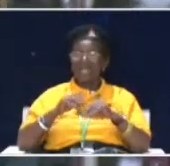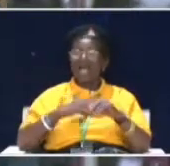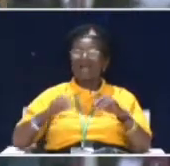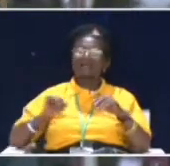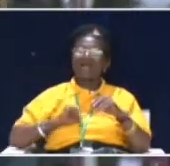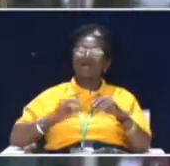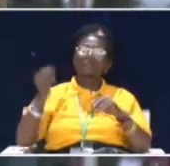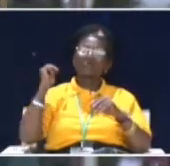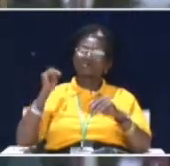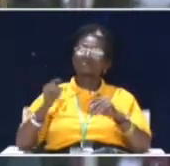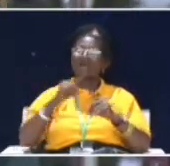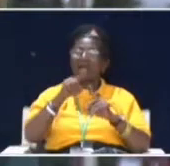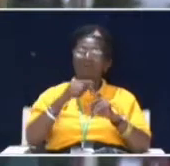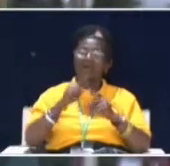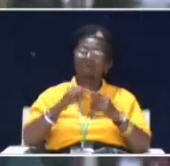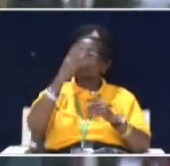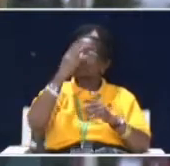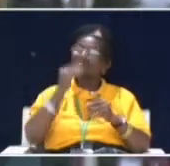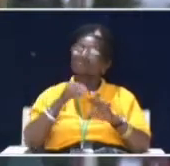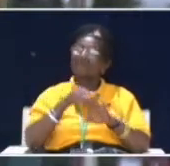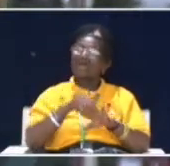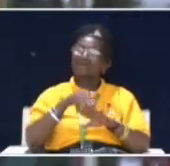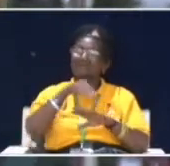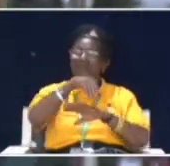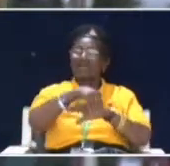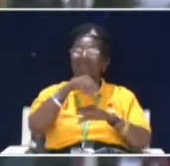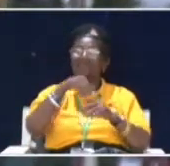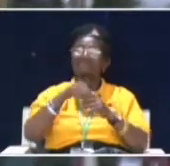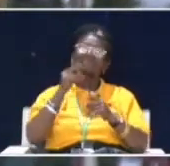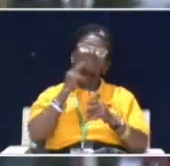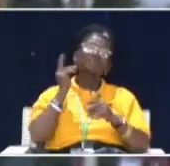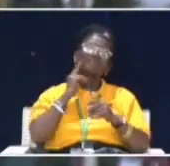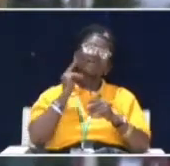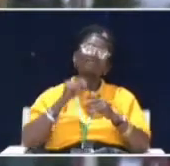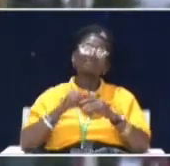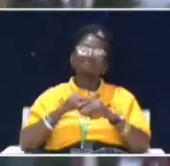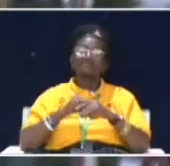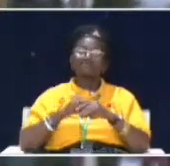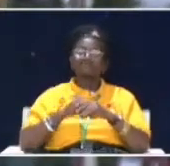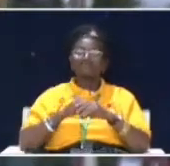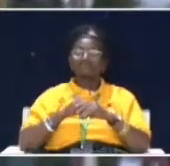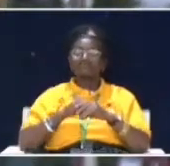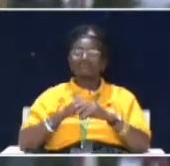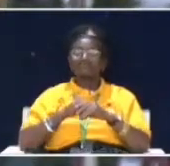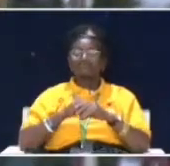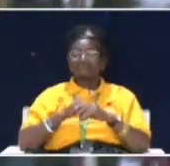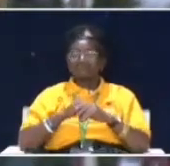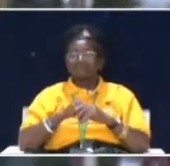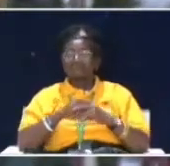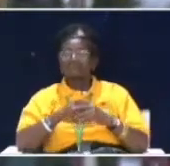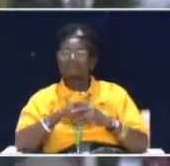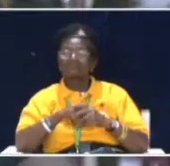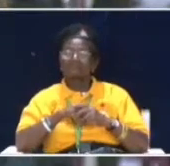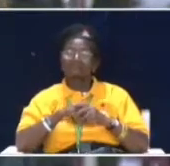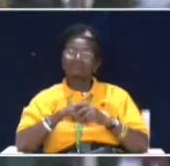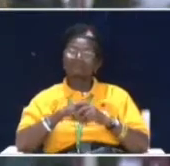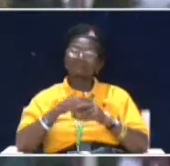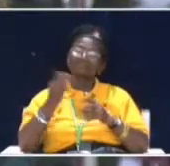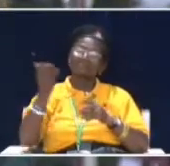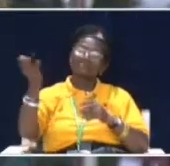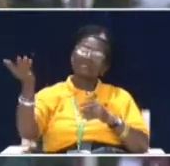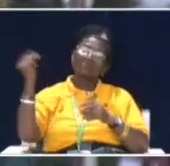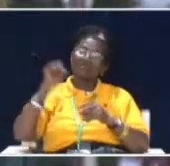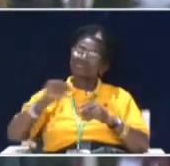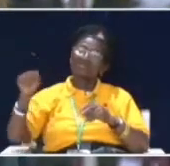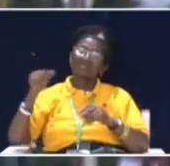sleep in at night in the hotel. Mo wa fe sun loru ni ile ti a fi mi wo si. There was a phone